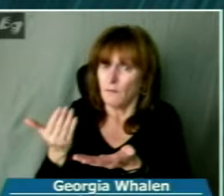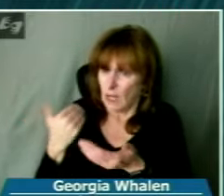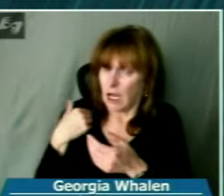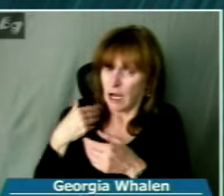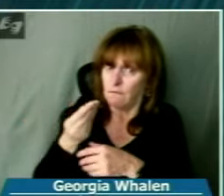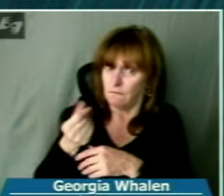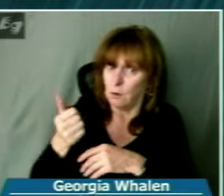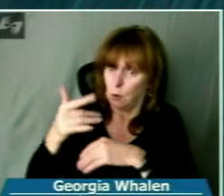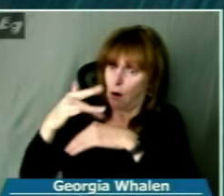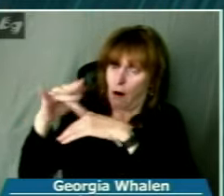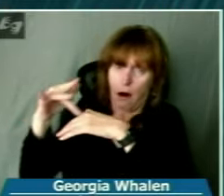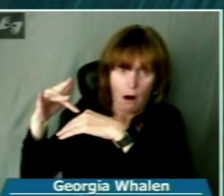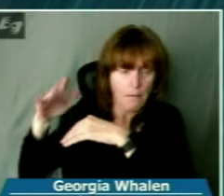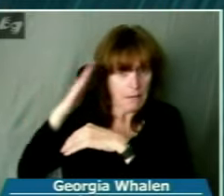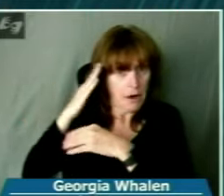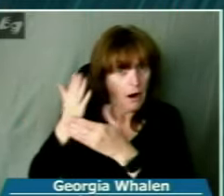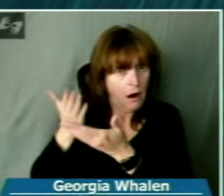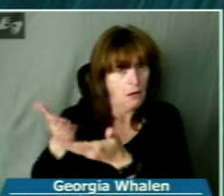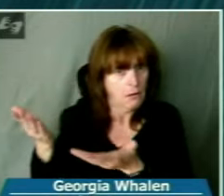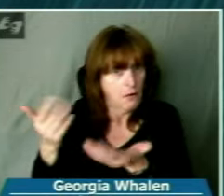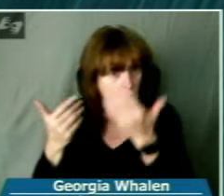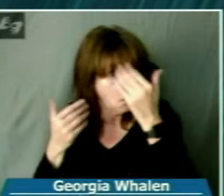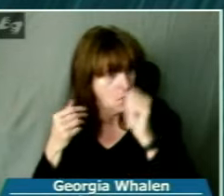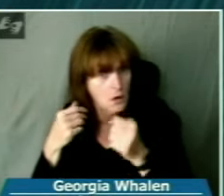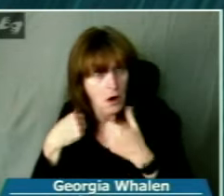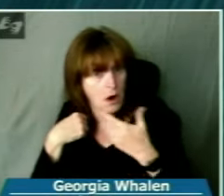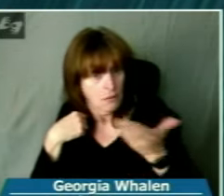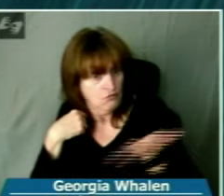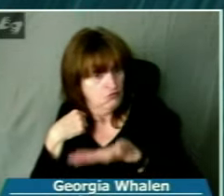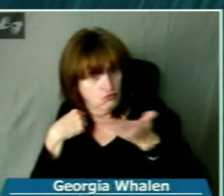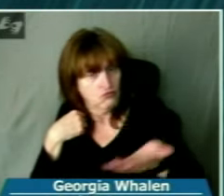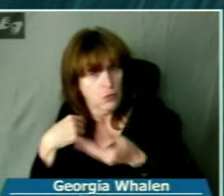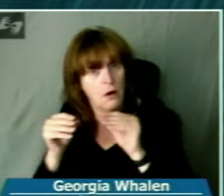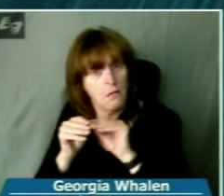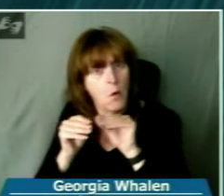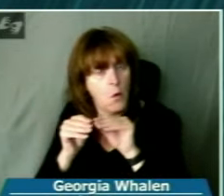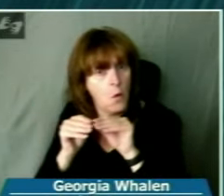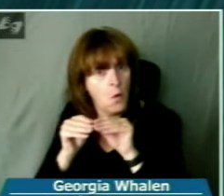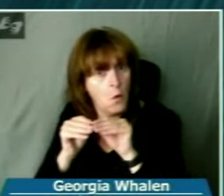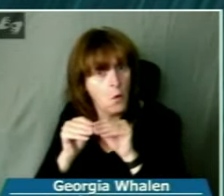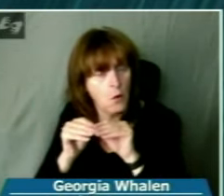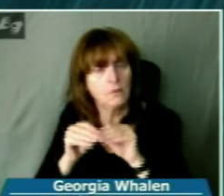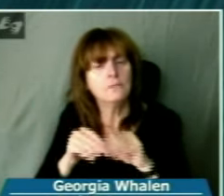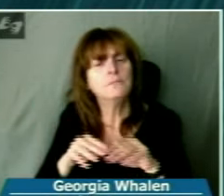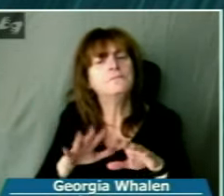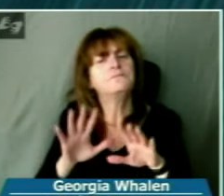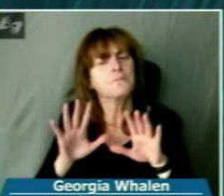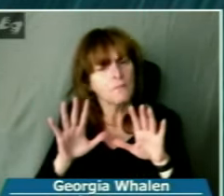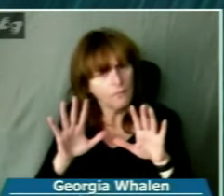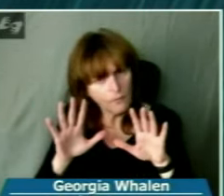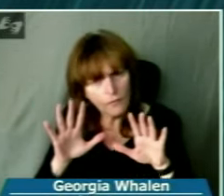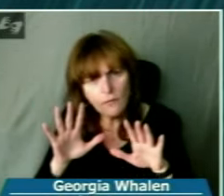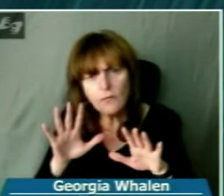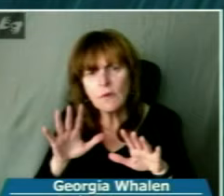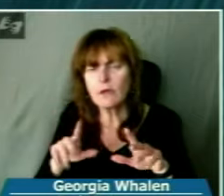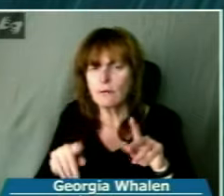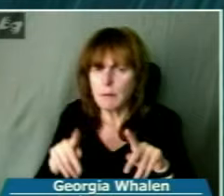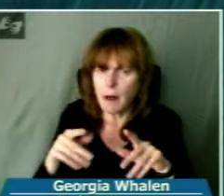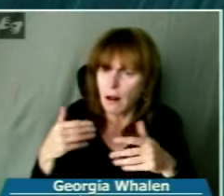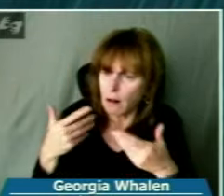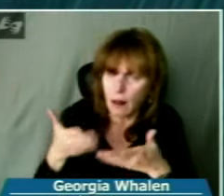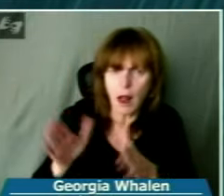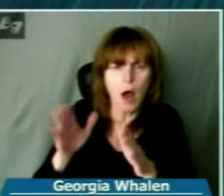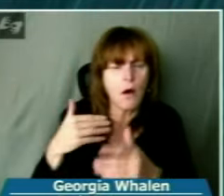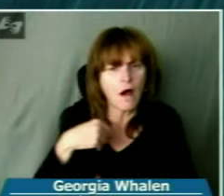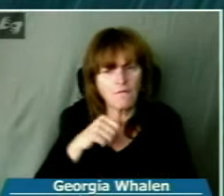accommodate people to make sure that there's a distance between the beds, and on top of it to give people their own systems so that they're not in each other's